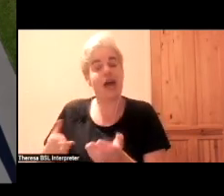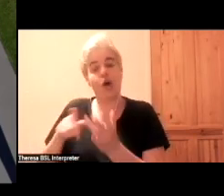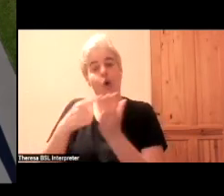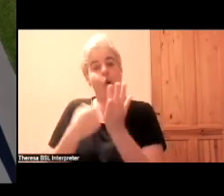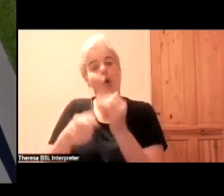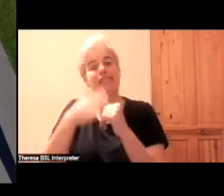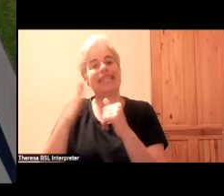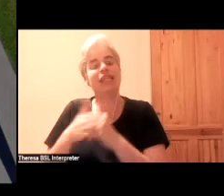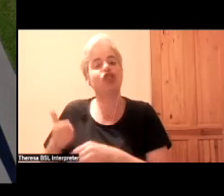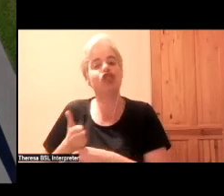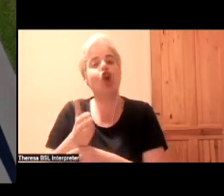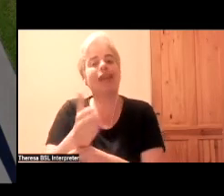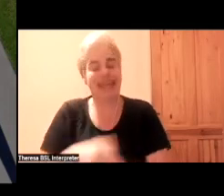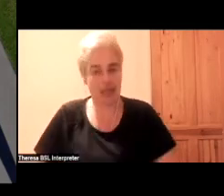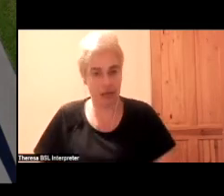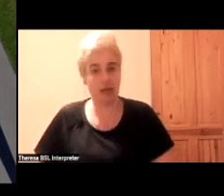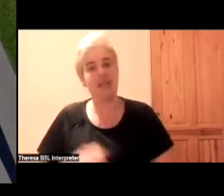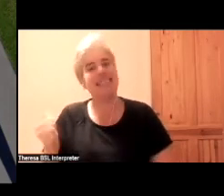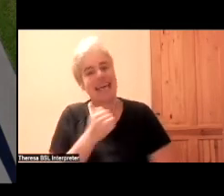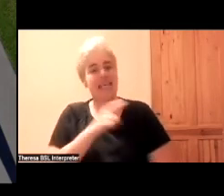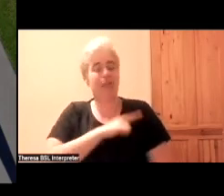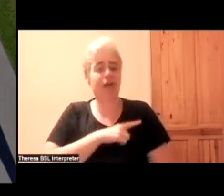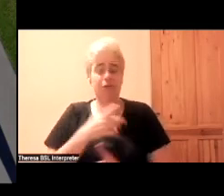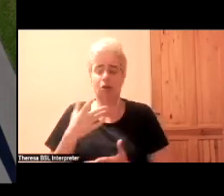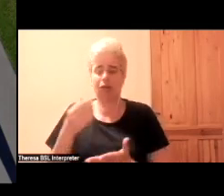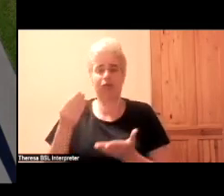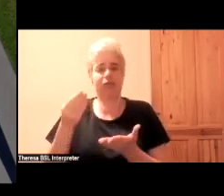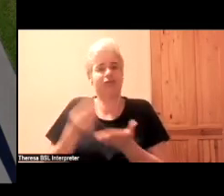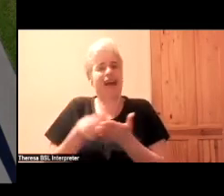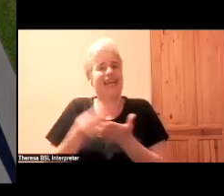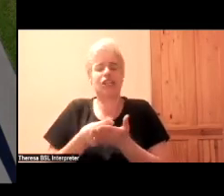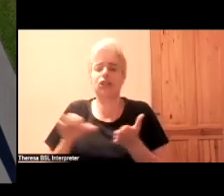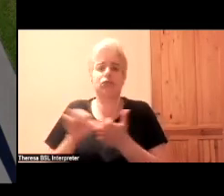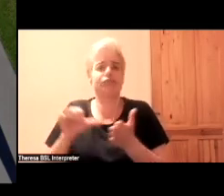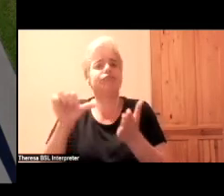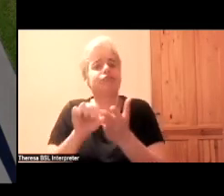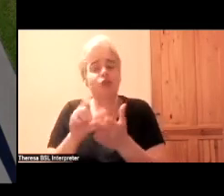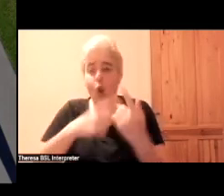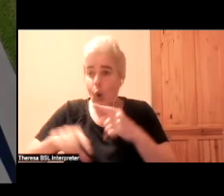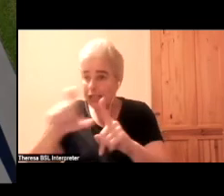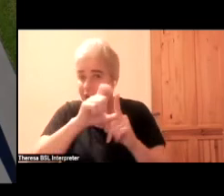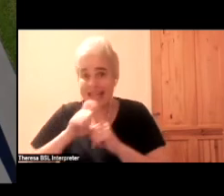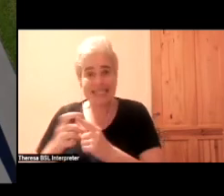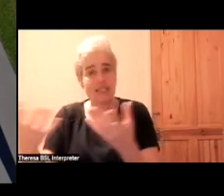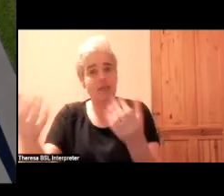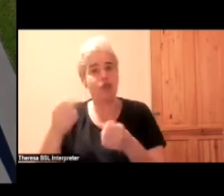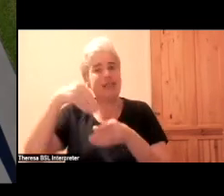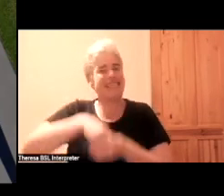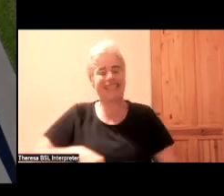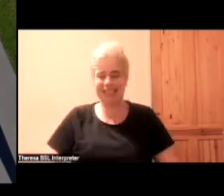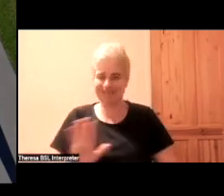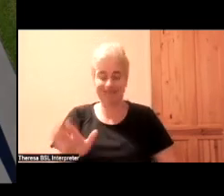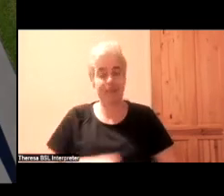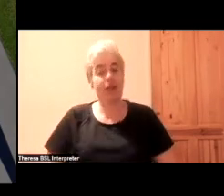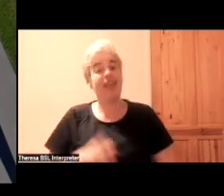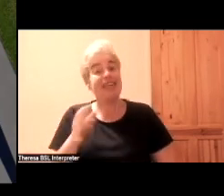journey. Sadly, because of financial constraints, not all dioceses have bought into this. Yet again, this